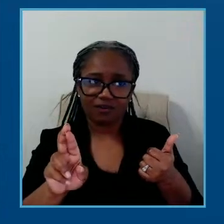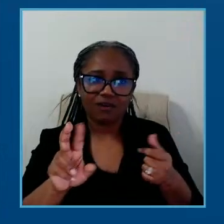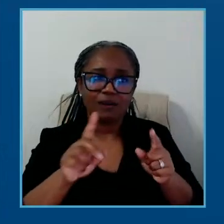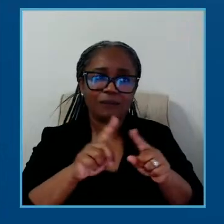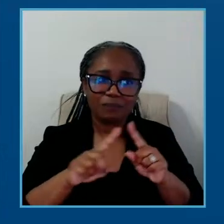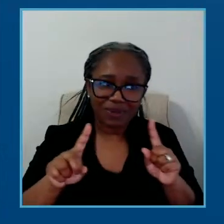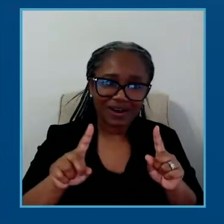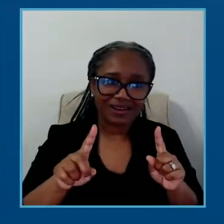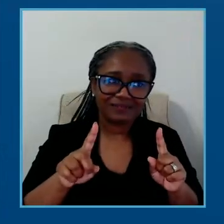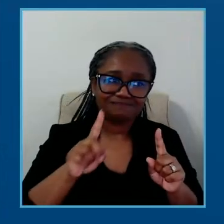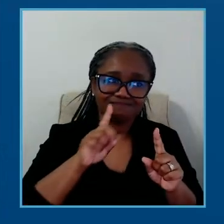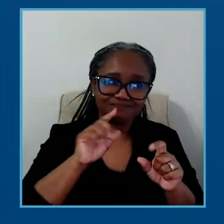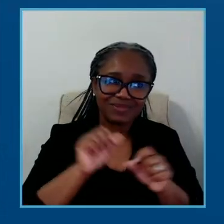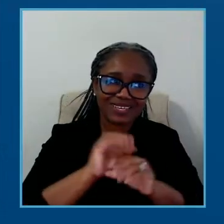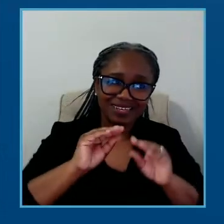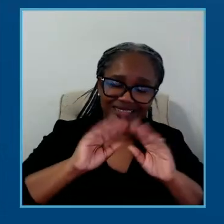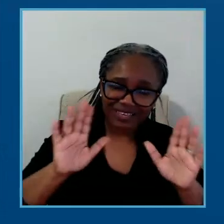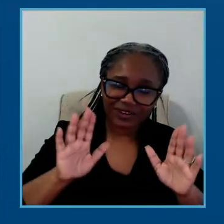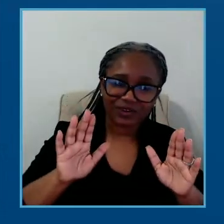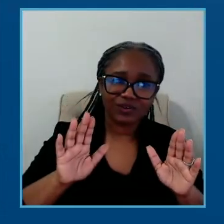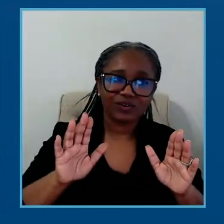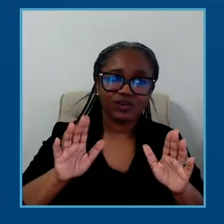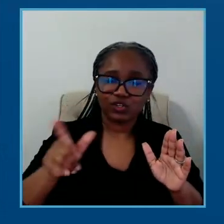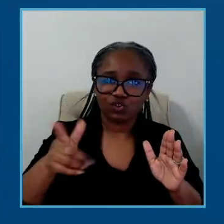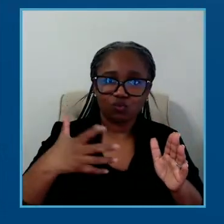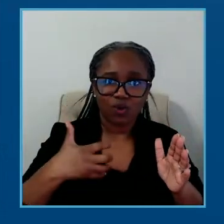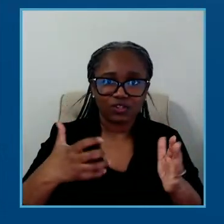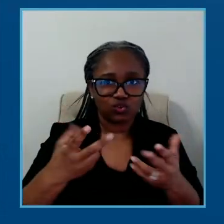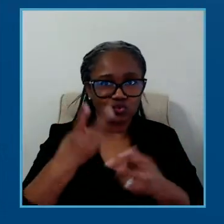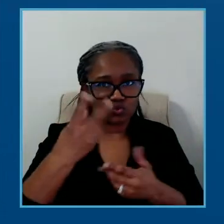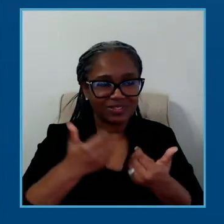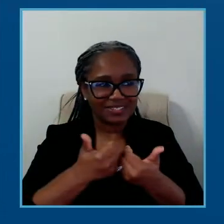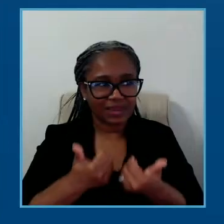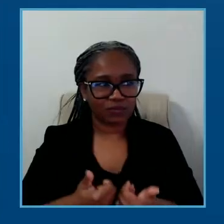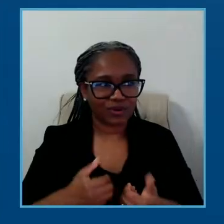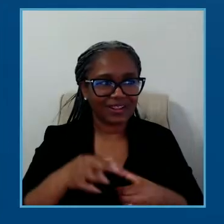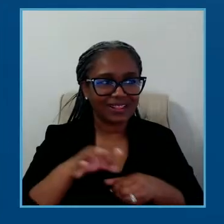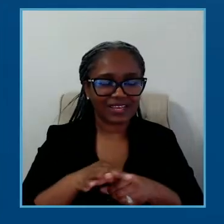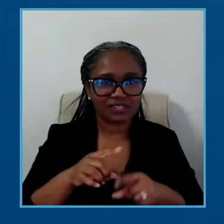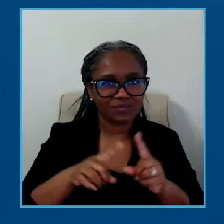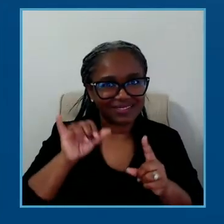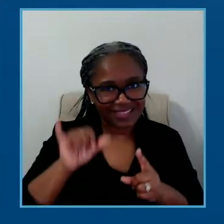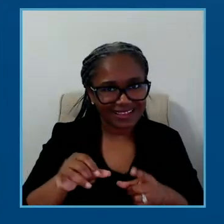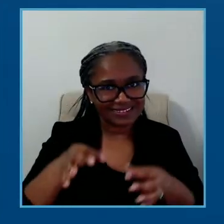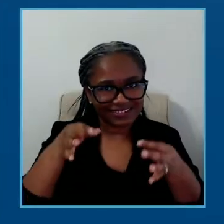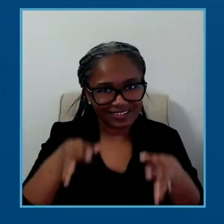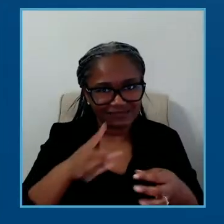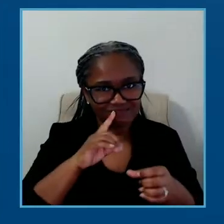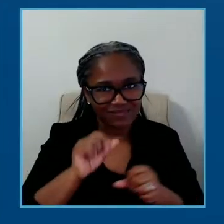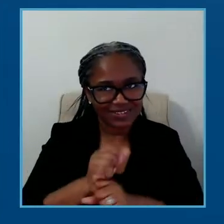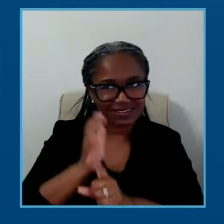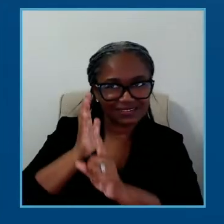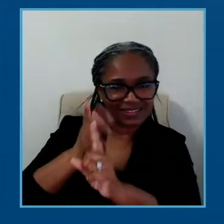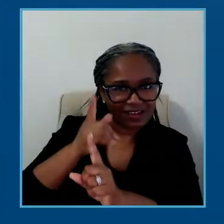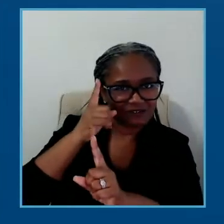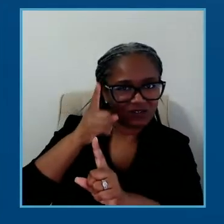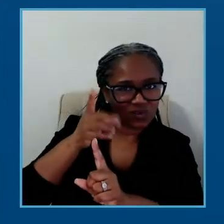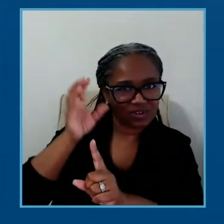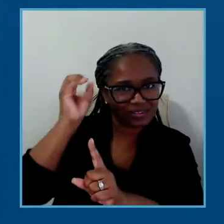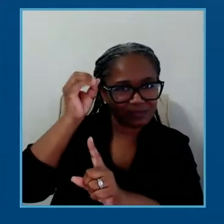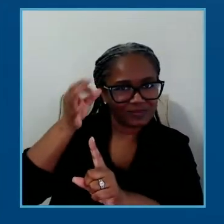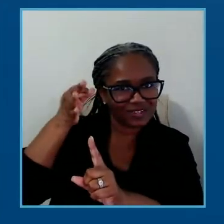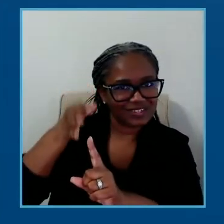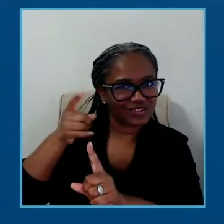exact question was left open to the chair. So you have the challengers claiming that Roberts requires